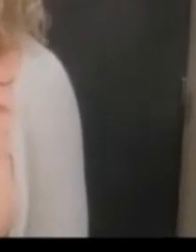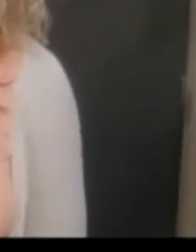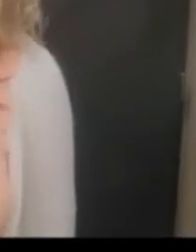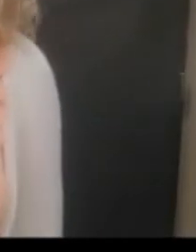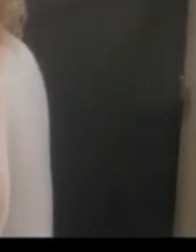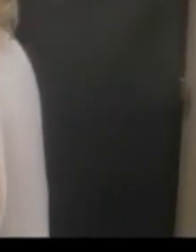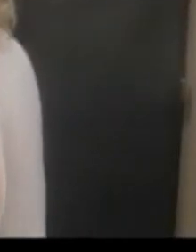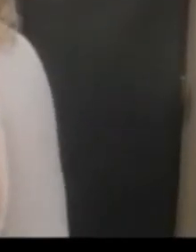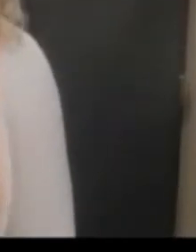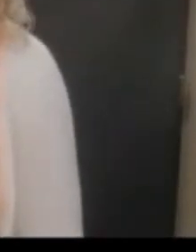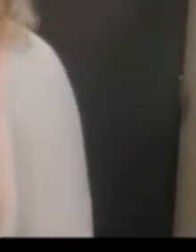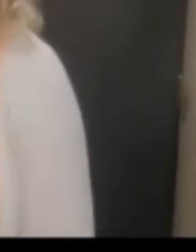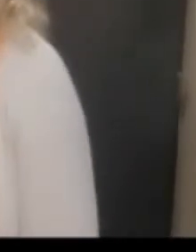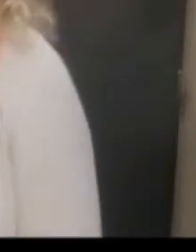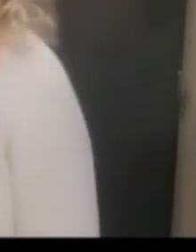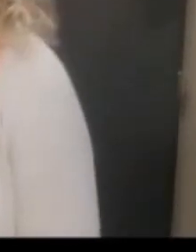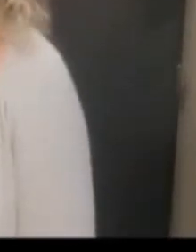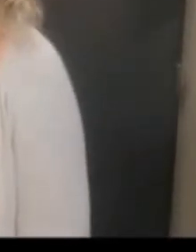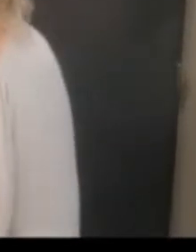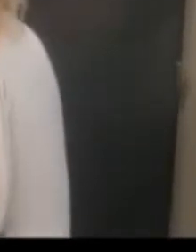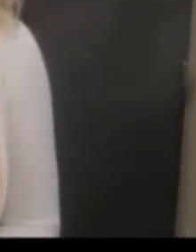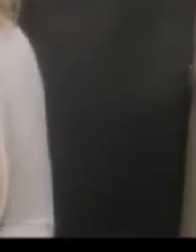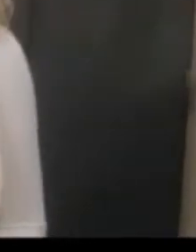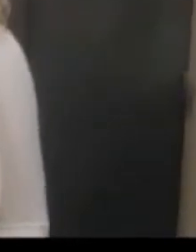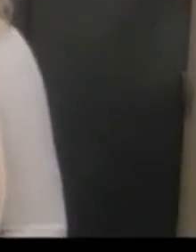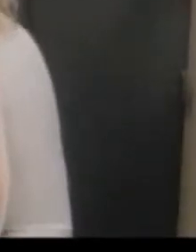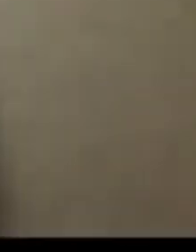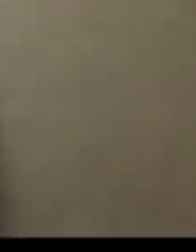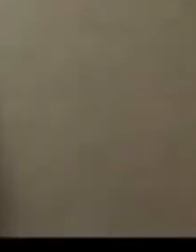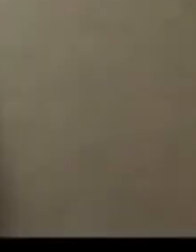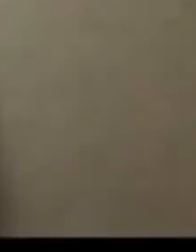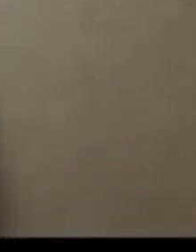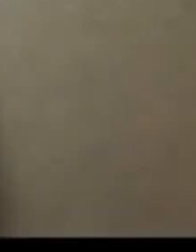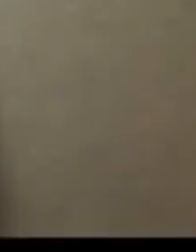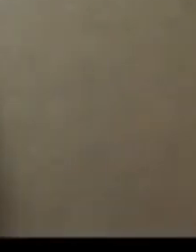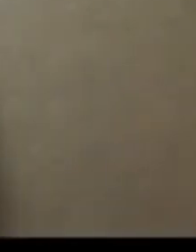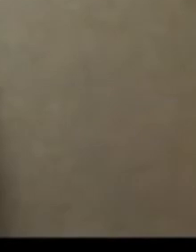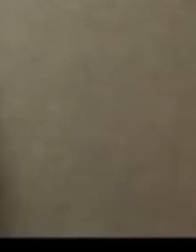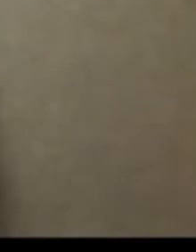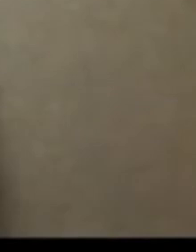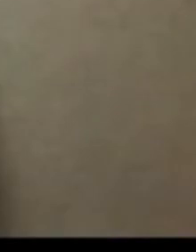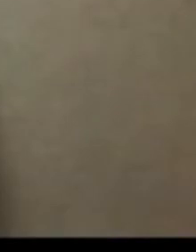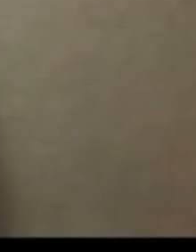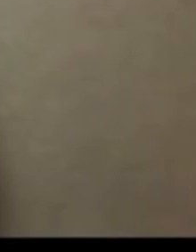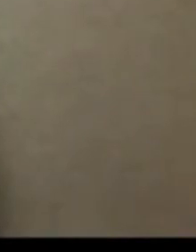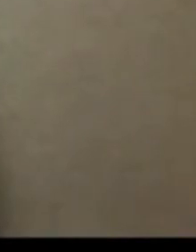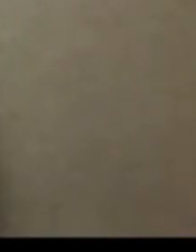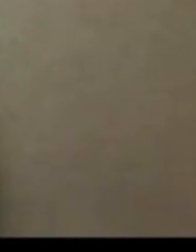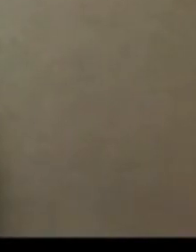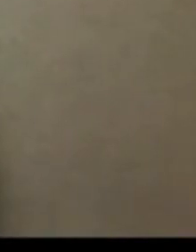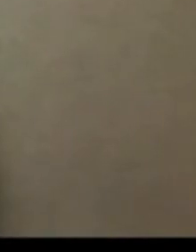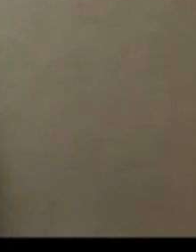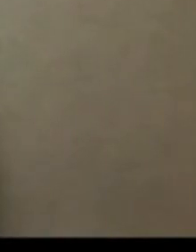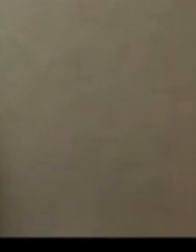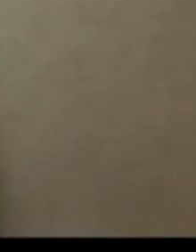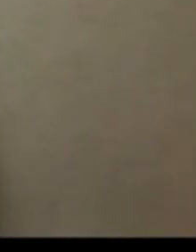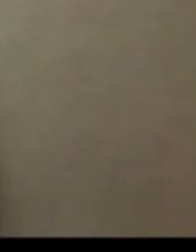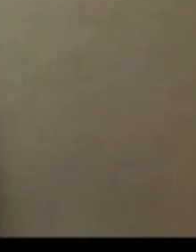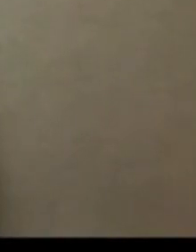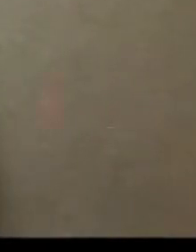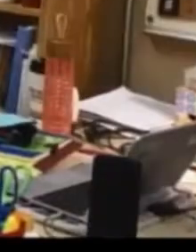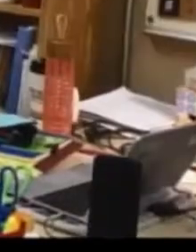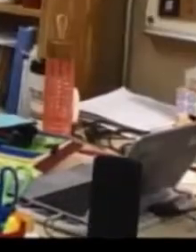And follow your passion, do what you love, and work hard. And a piece of advice for you is to know that the world is your playground and